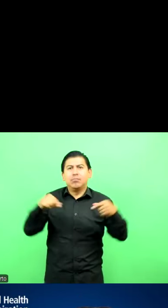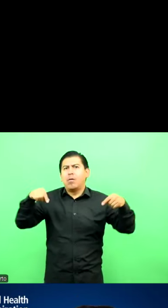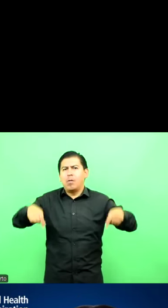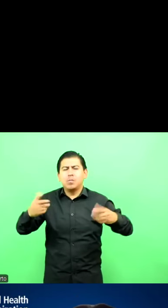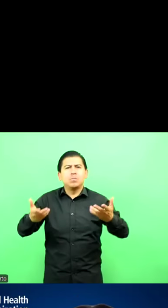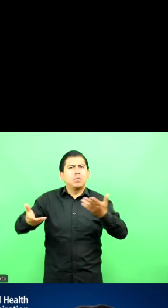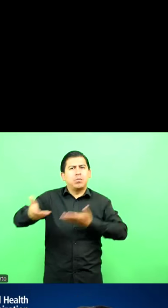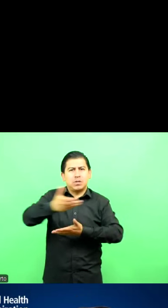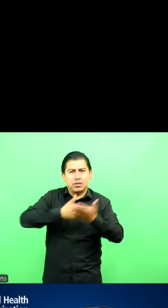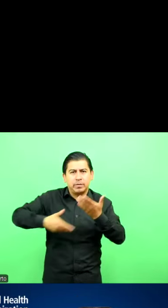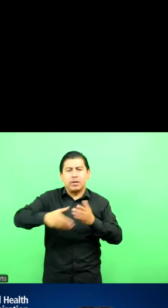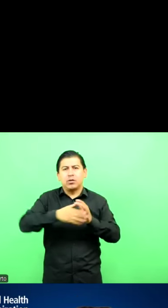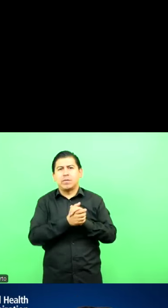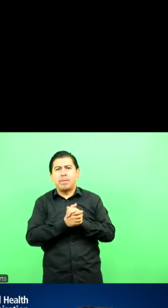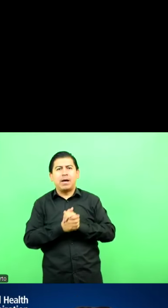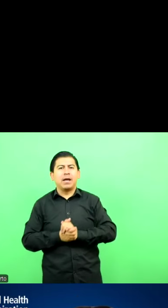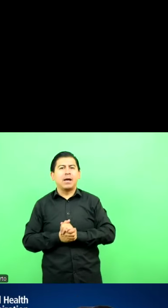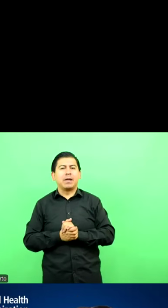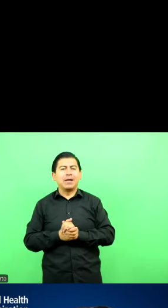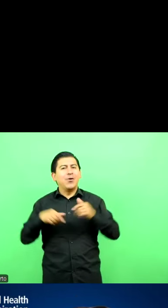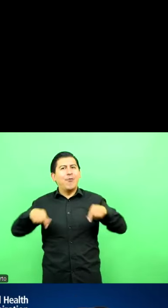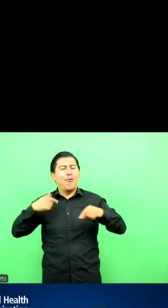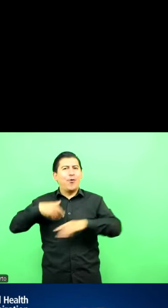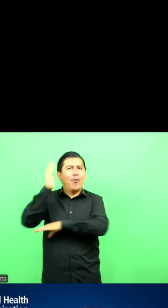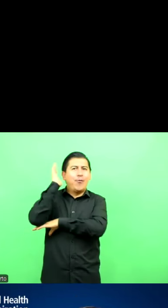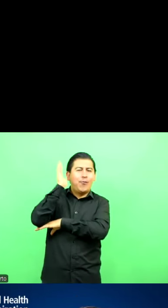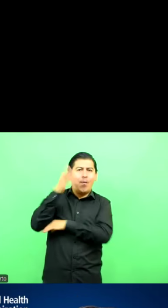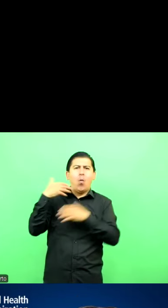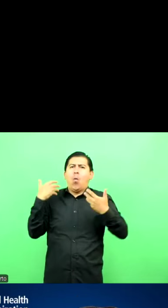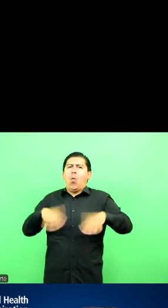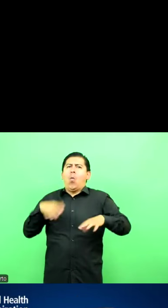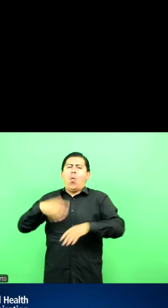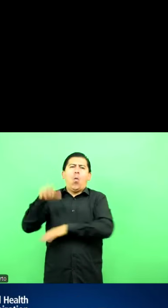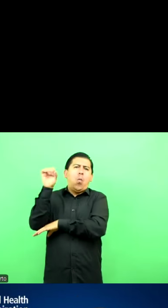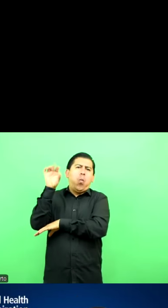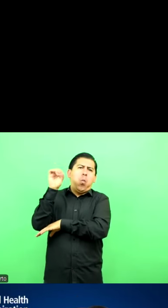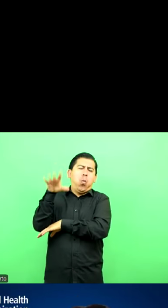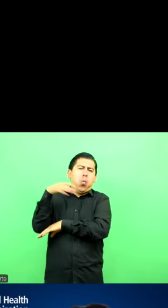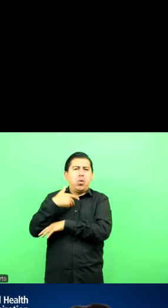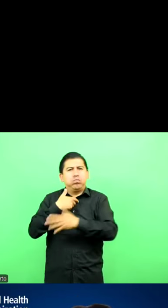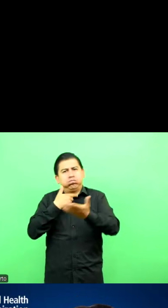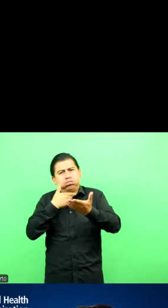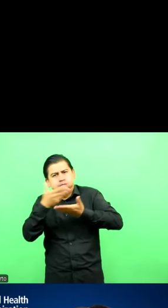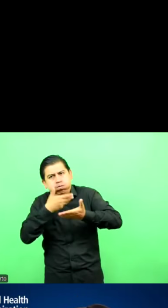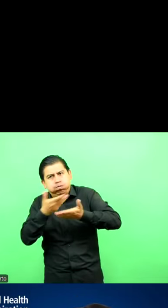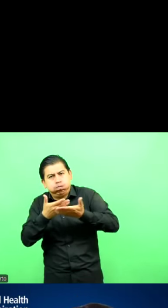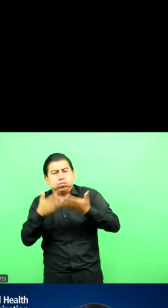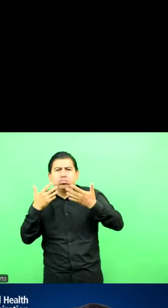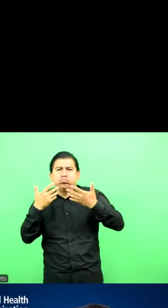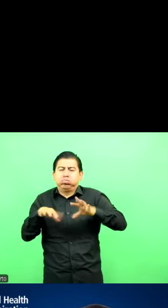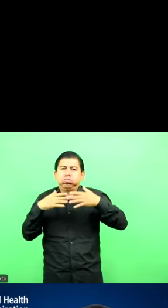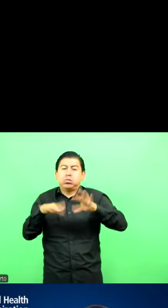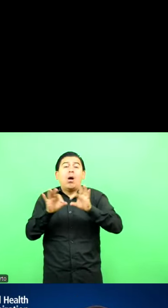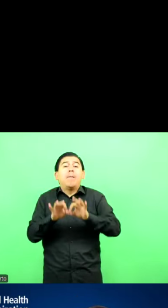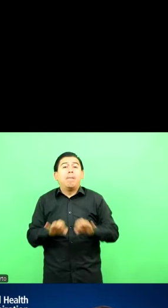this auspicious forum. And then this is a very, very important topic this session is going to